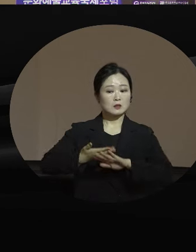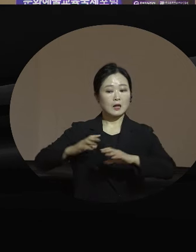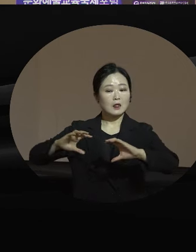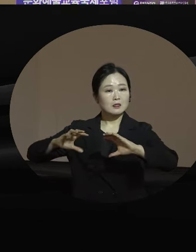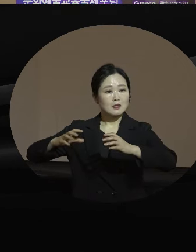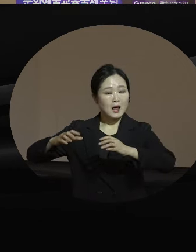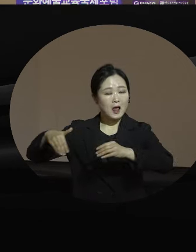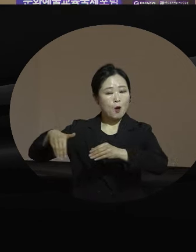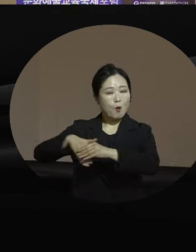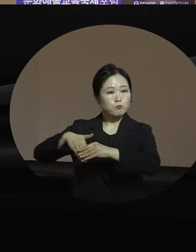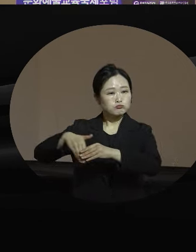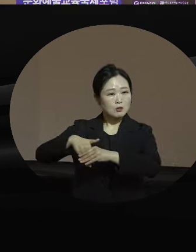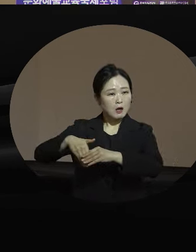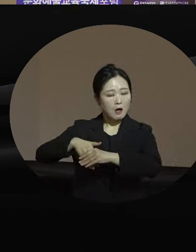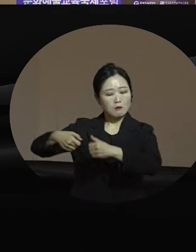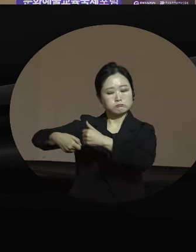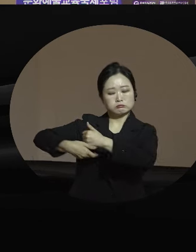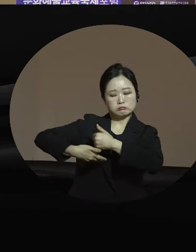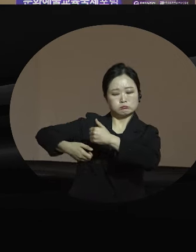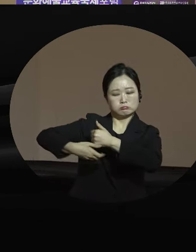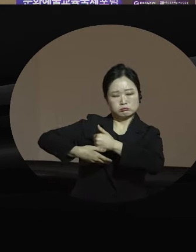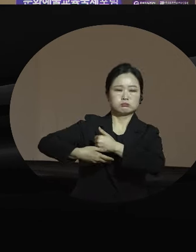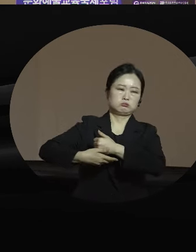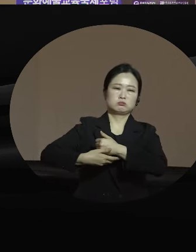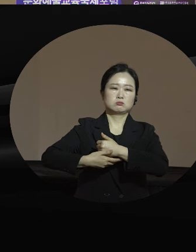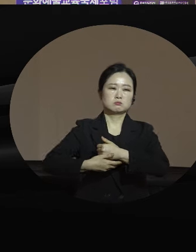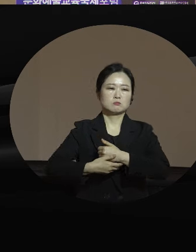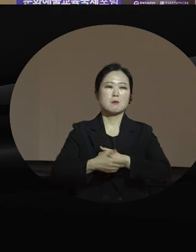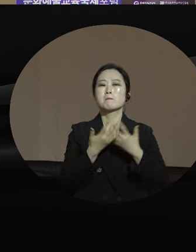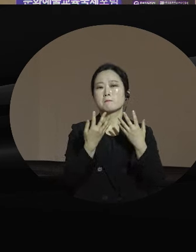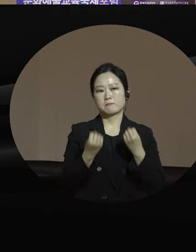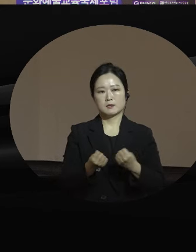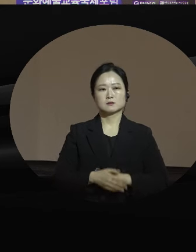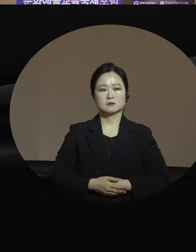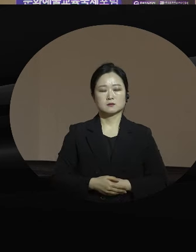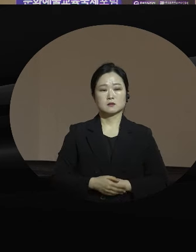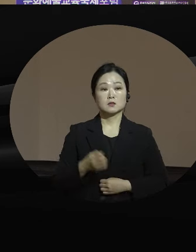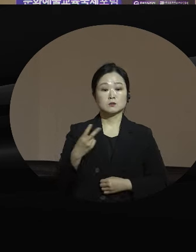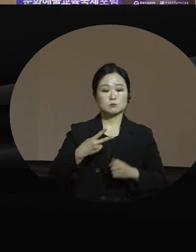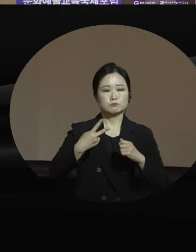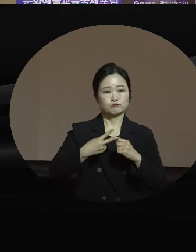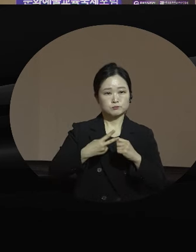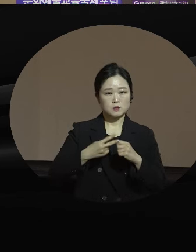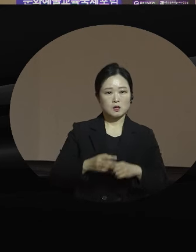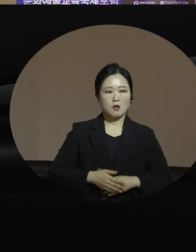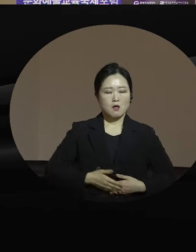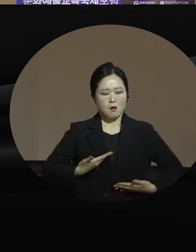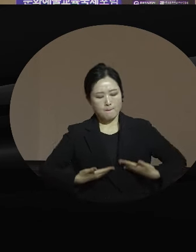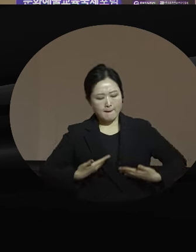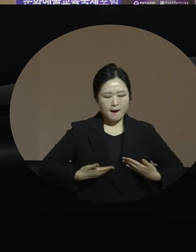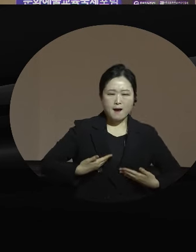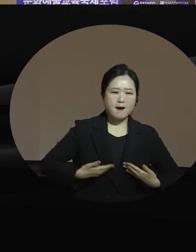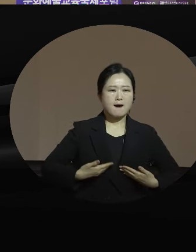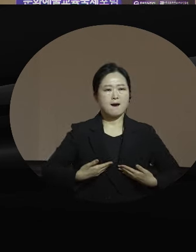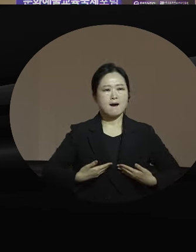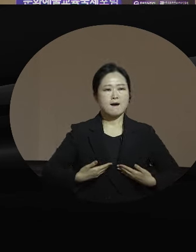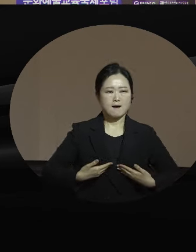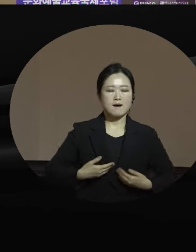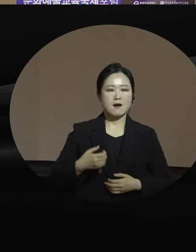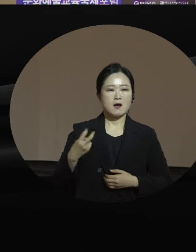increased. Secondly, due to our busy life, the traffic jam, there is no time to properly spend